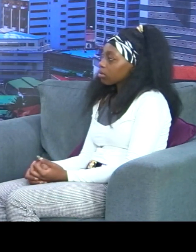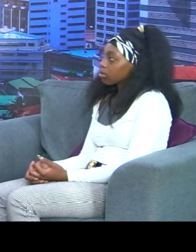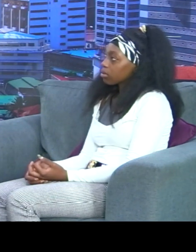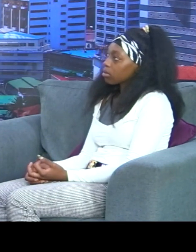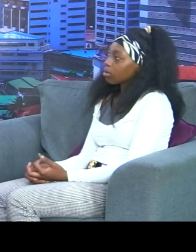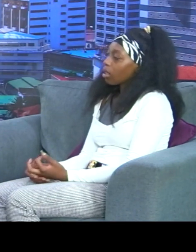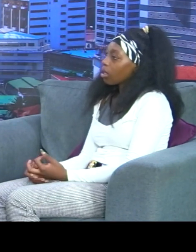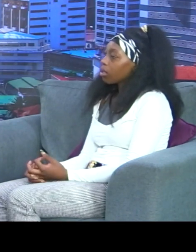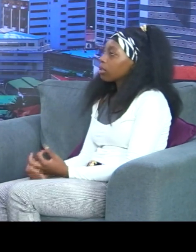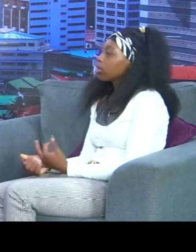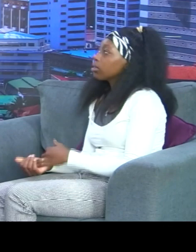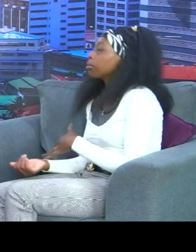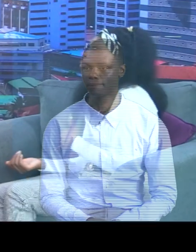other?